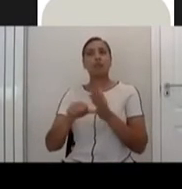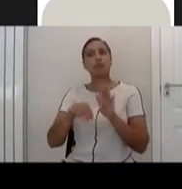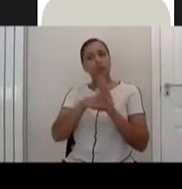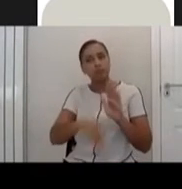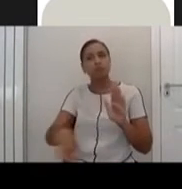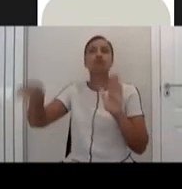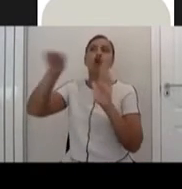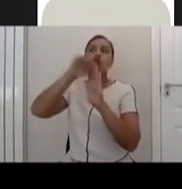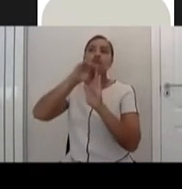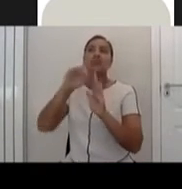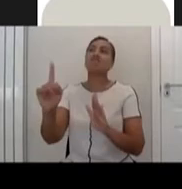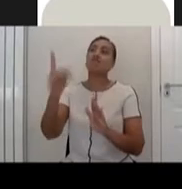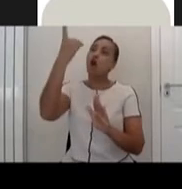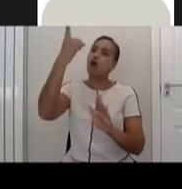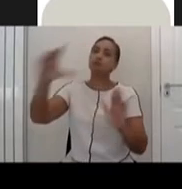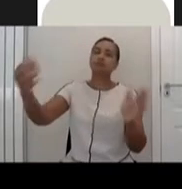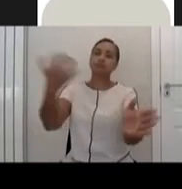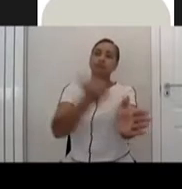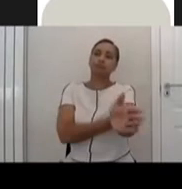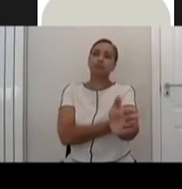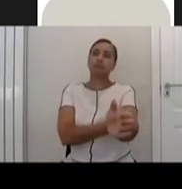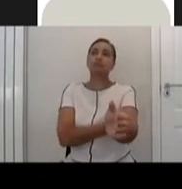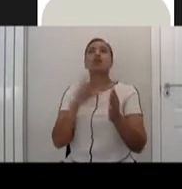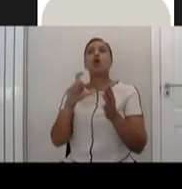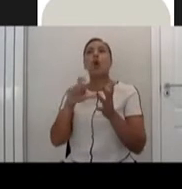prioritised. But again, you know,